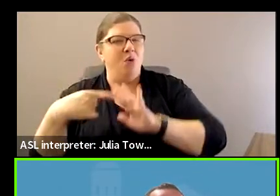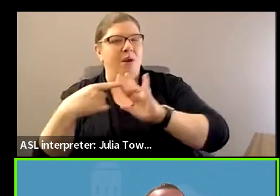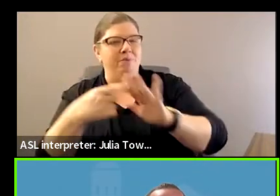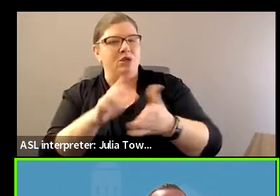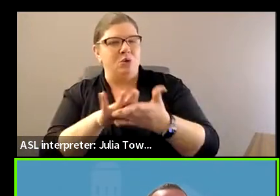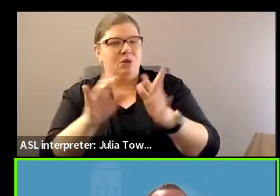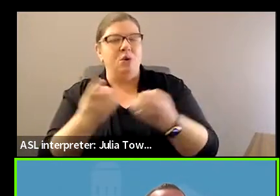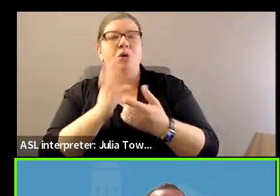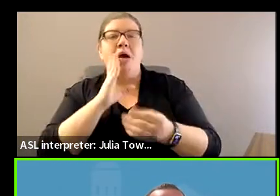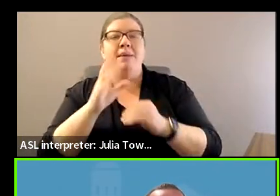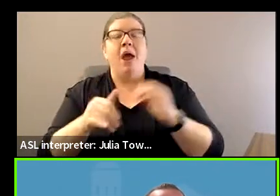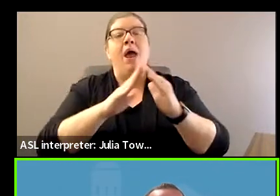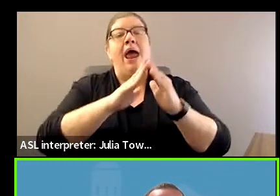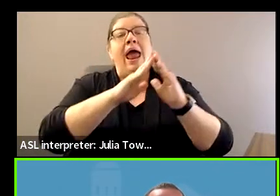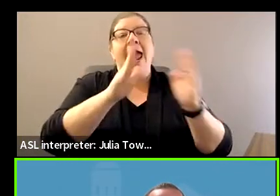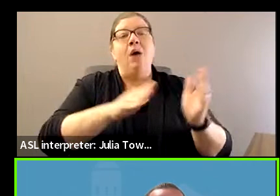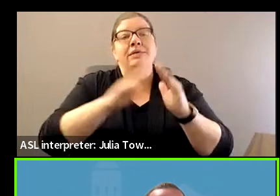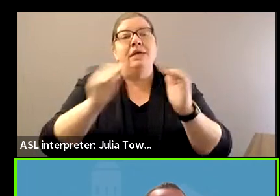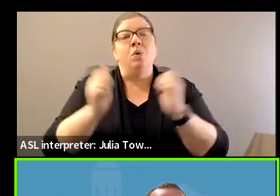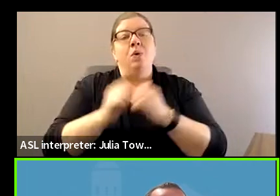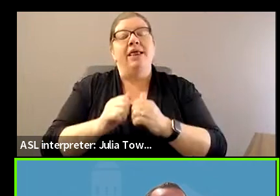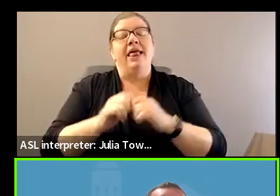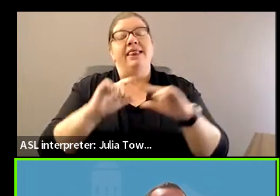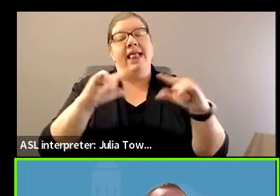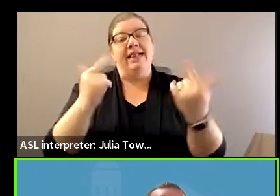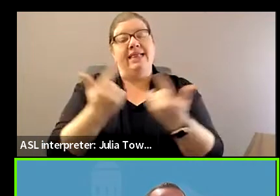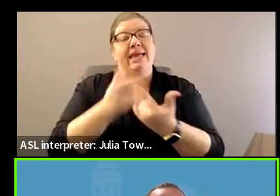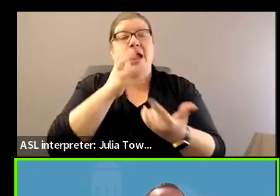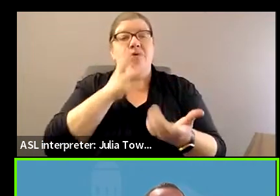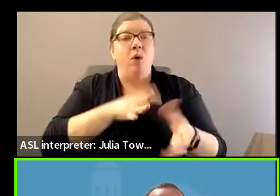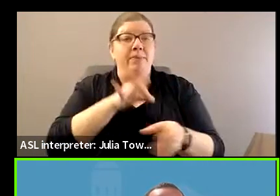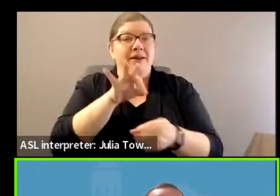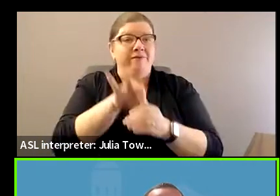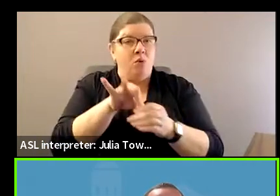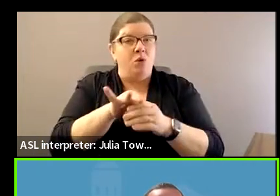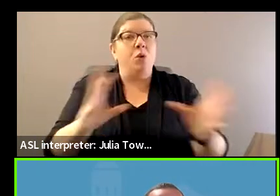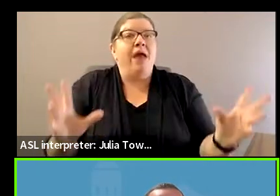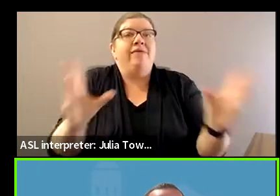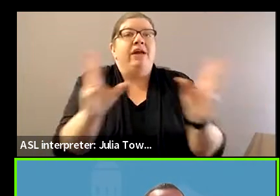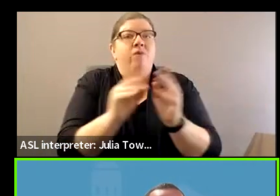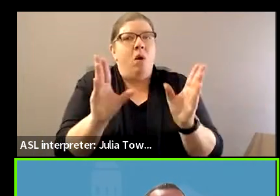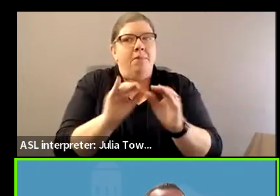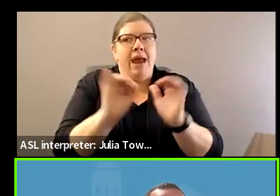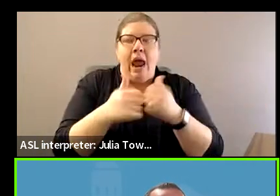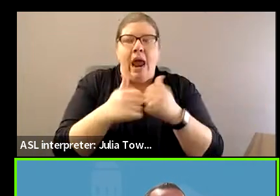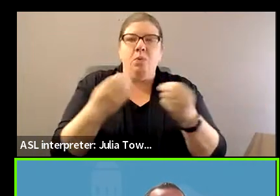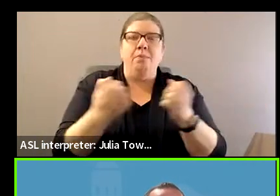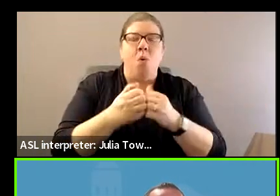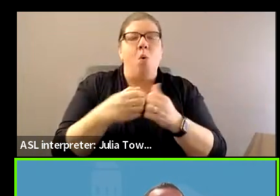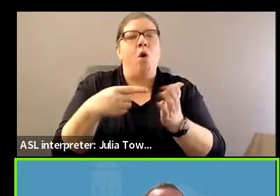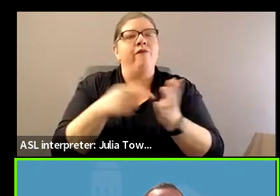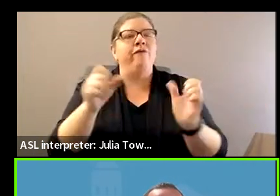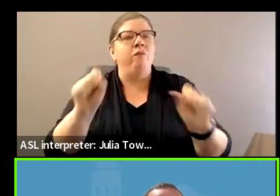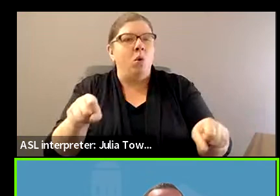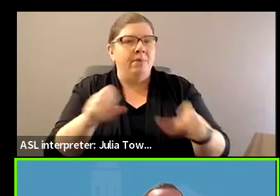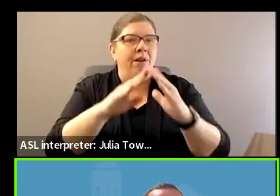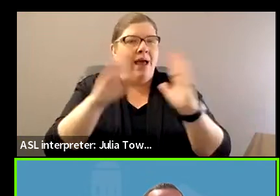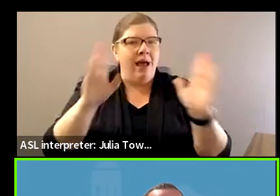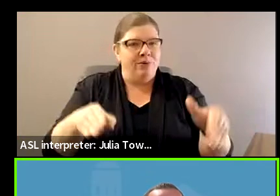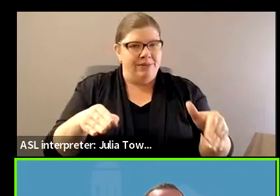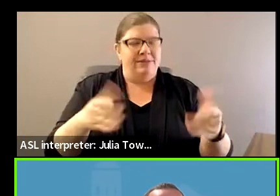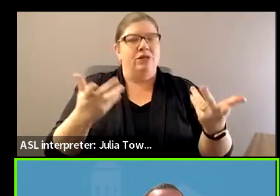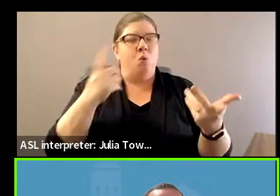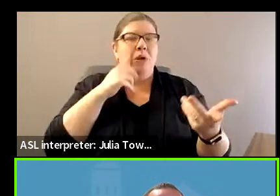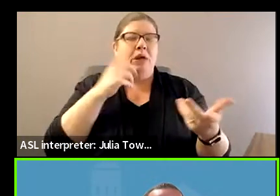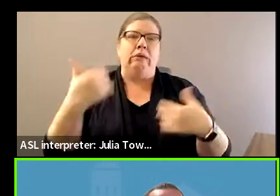about housing with League of Women Voters. They're having a forum on just how do we get more affordable housing. And we desperately need it